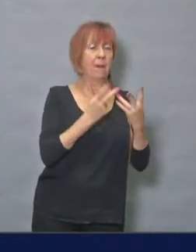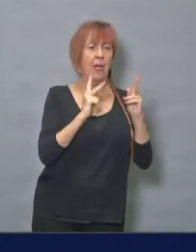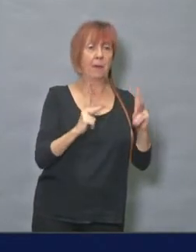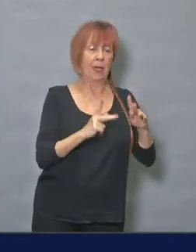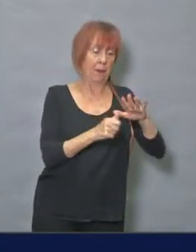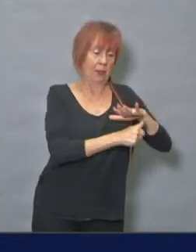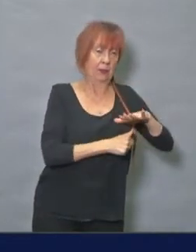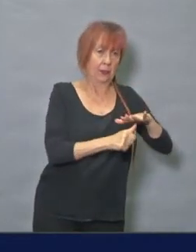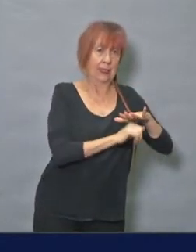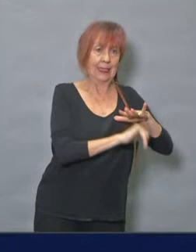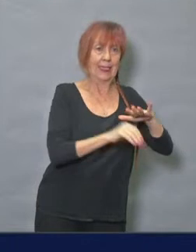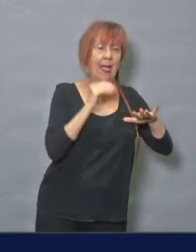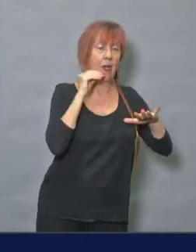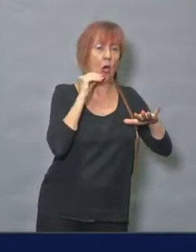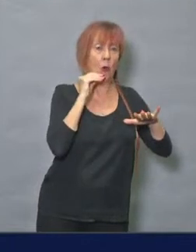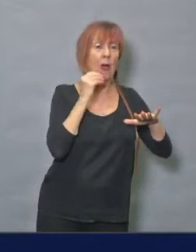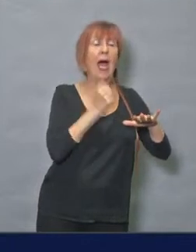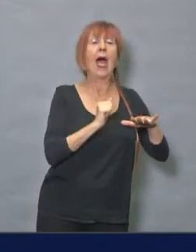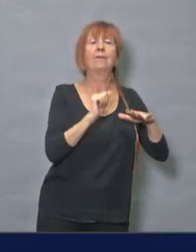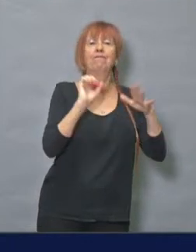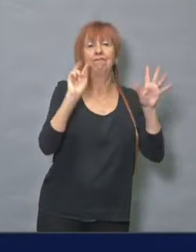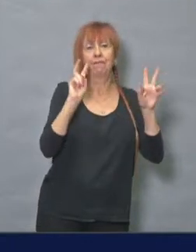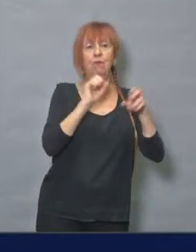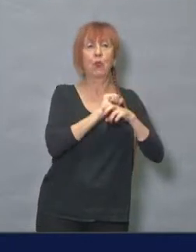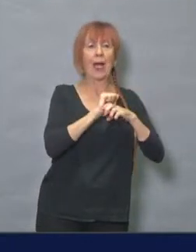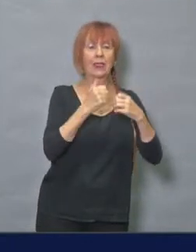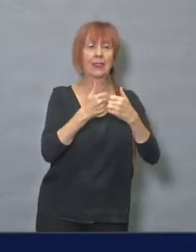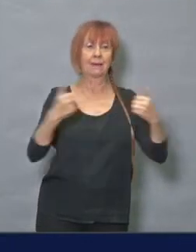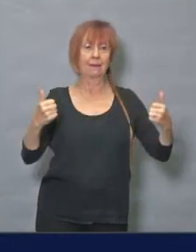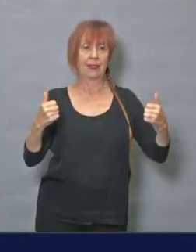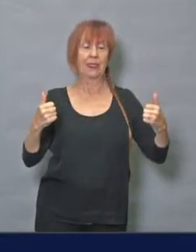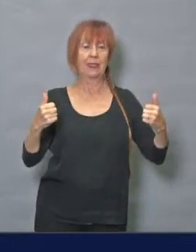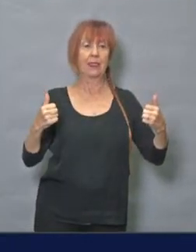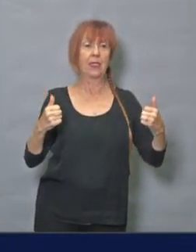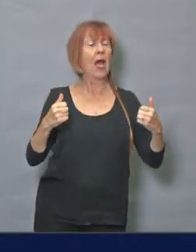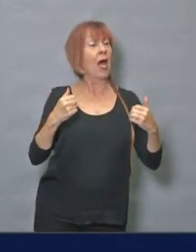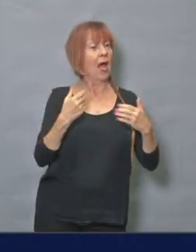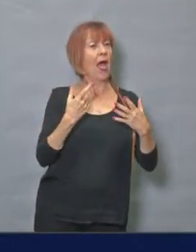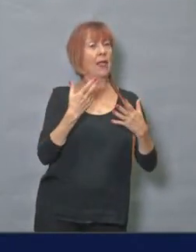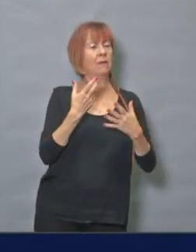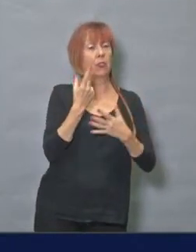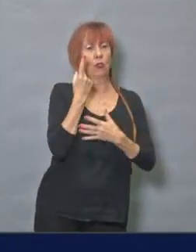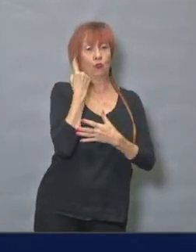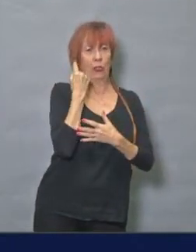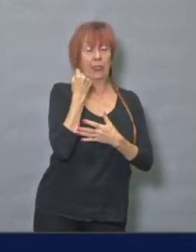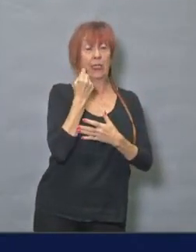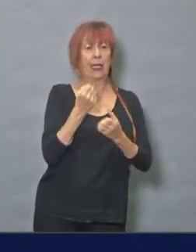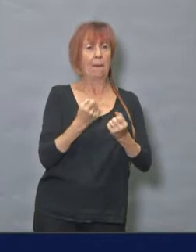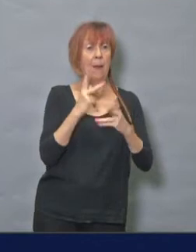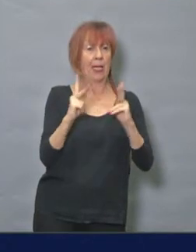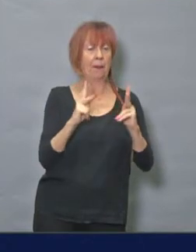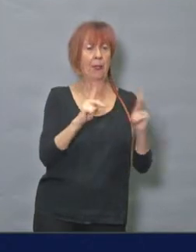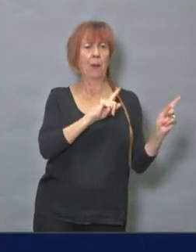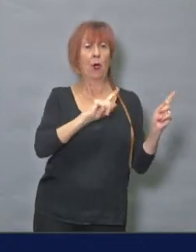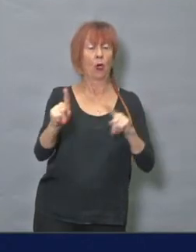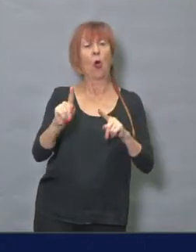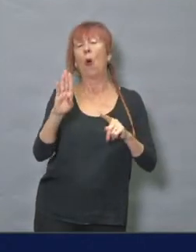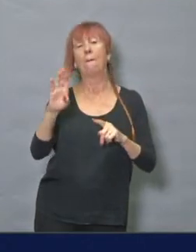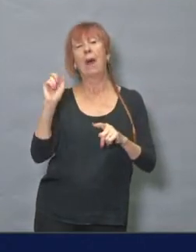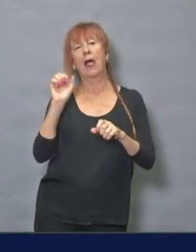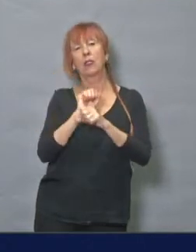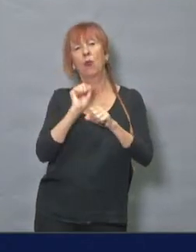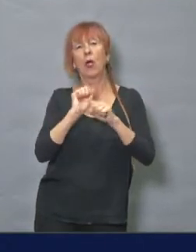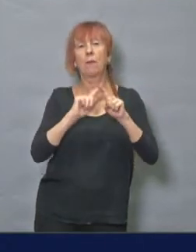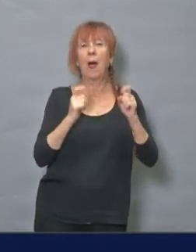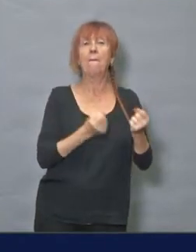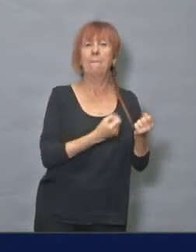of physical distancing. And even in recent weeks, with many people back to work, about half of the respondents are still able